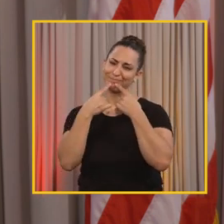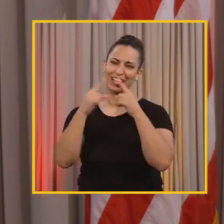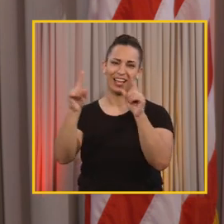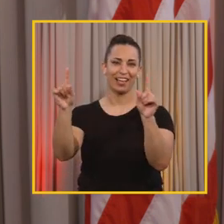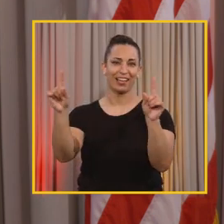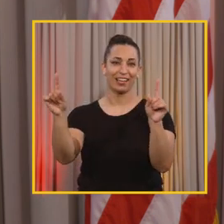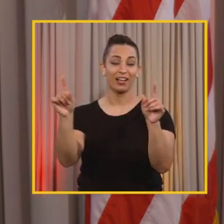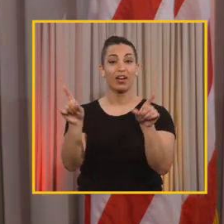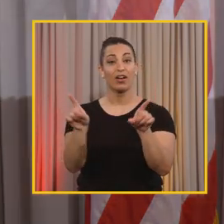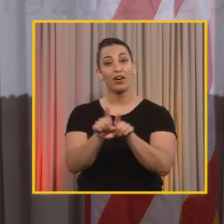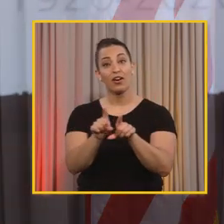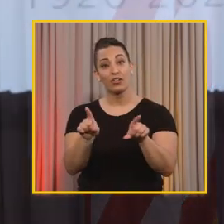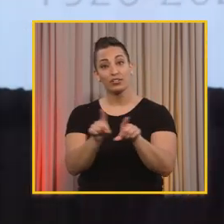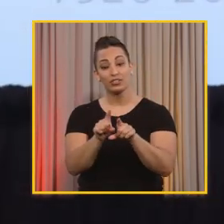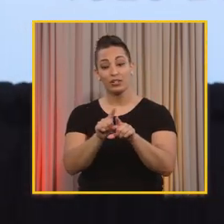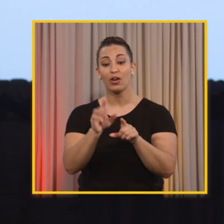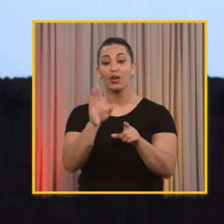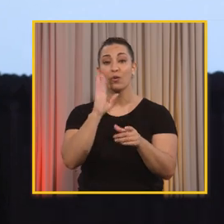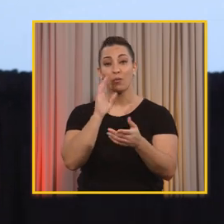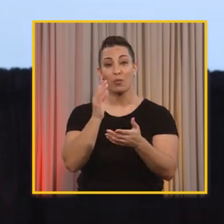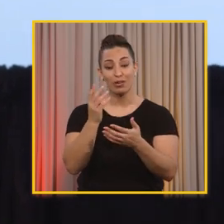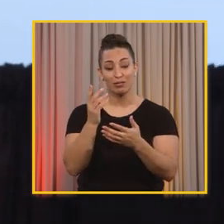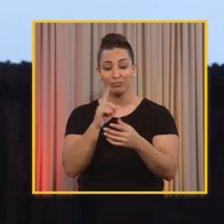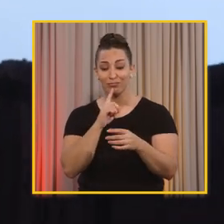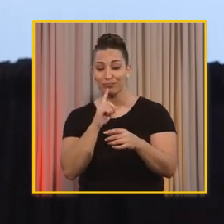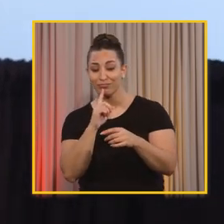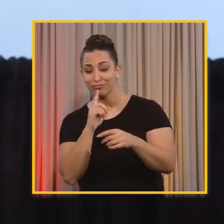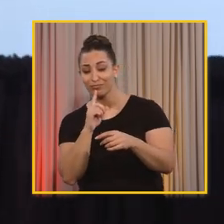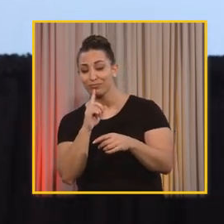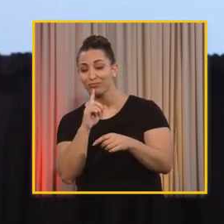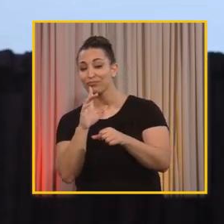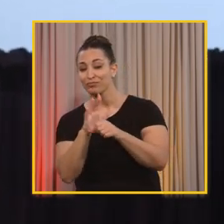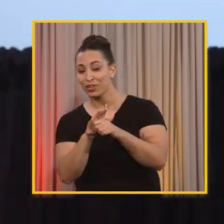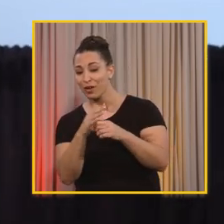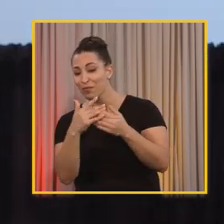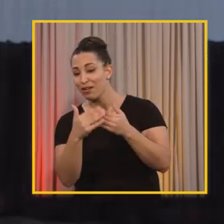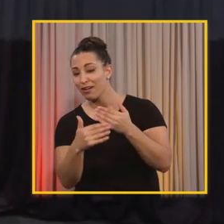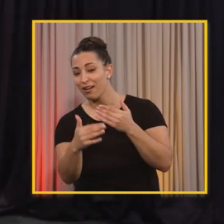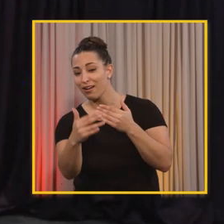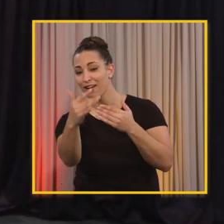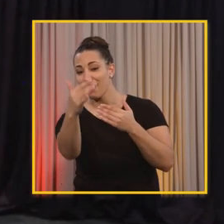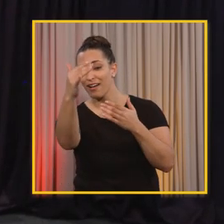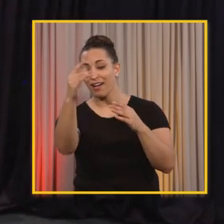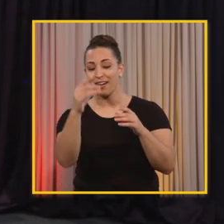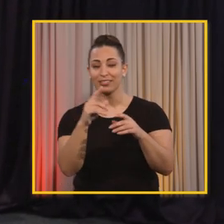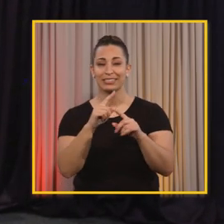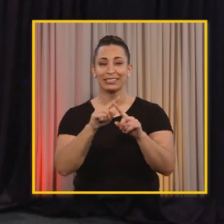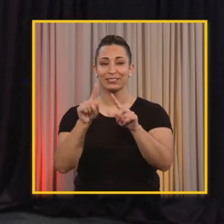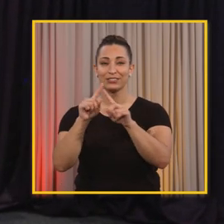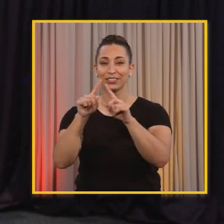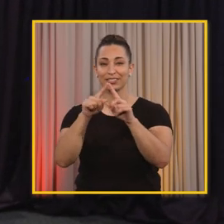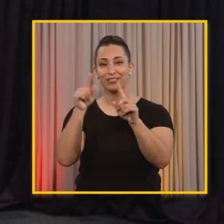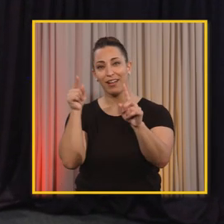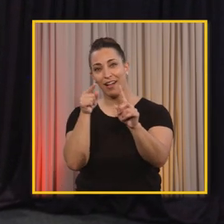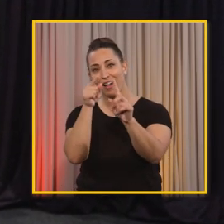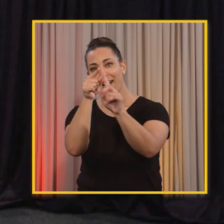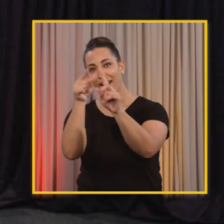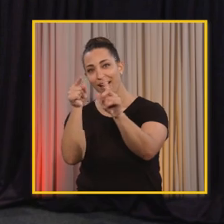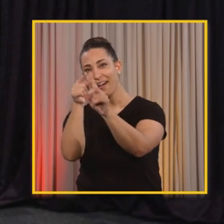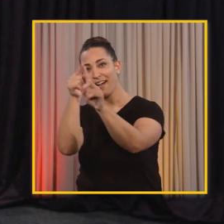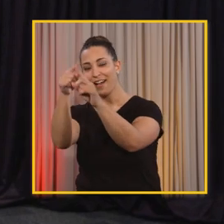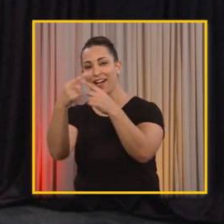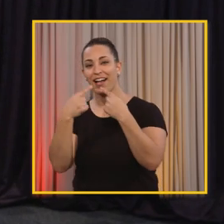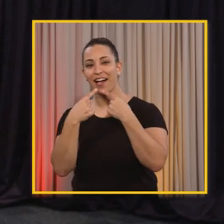your achievement. It also holds the promise of new opportunities and